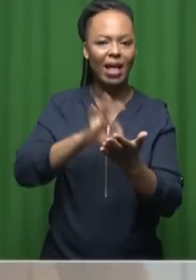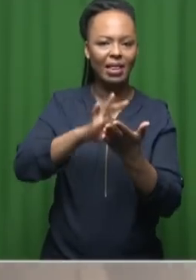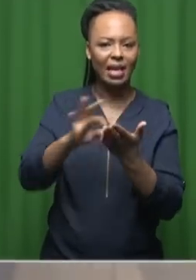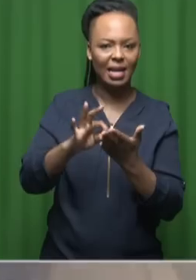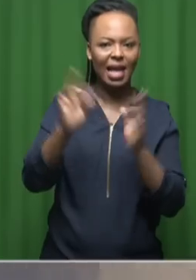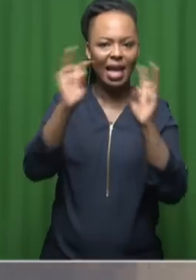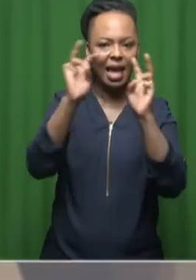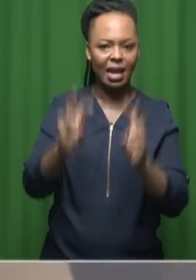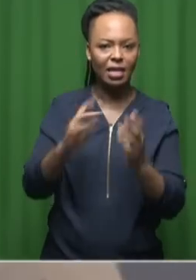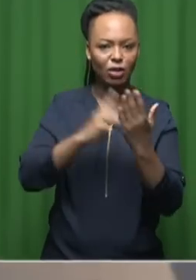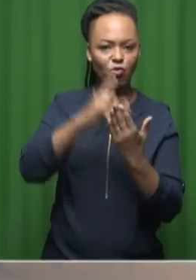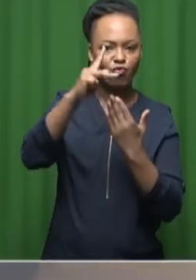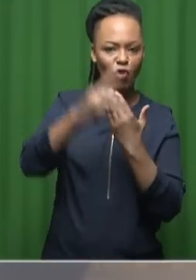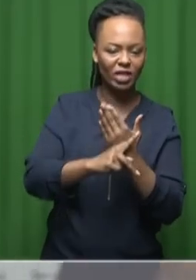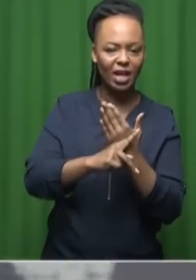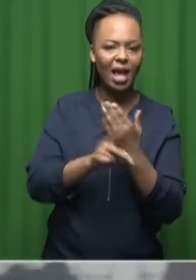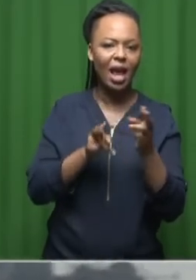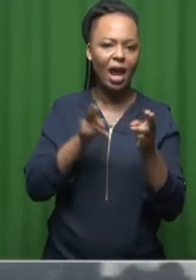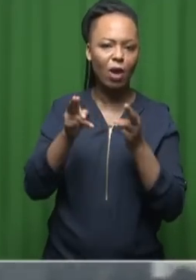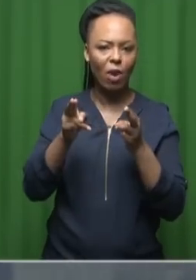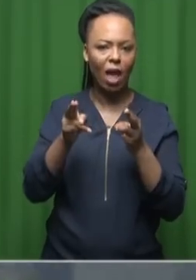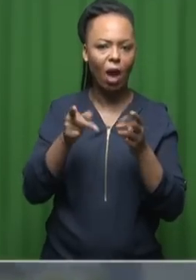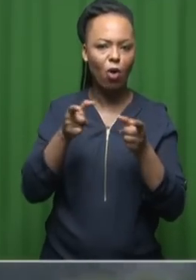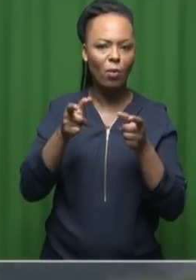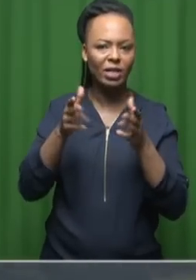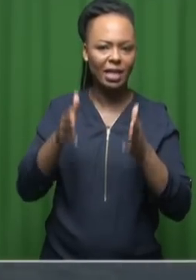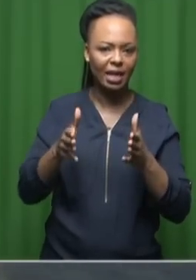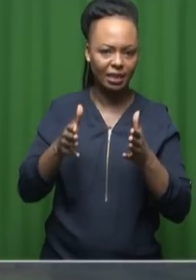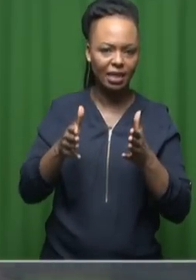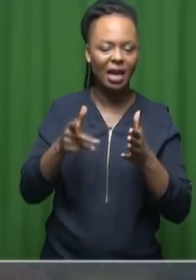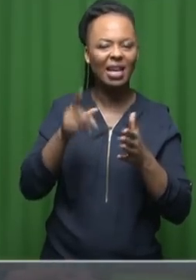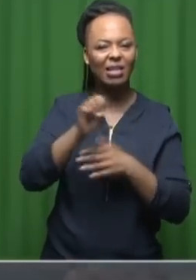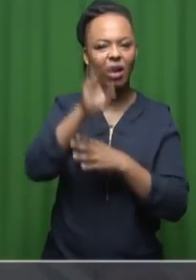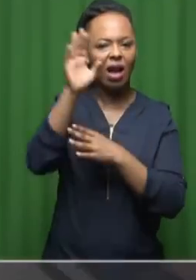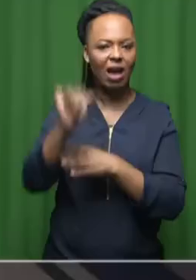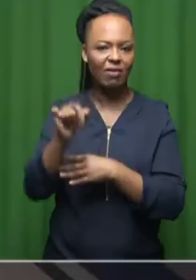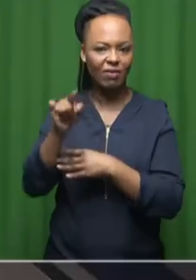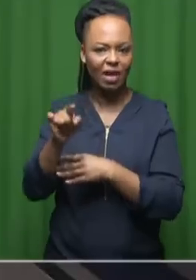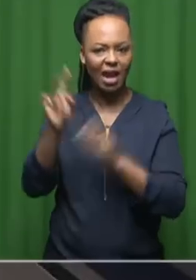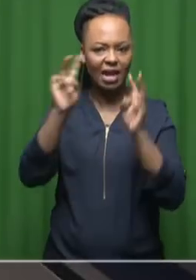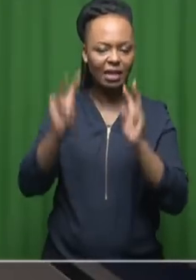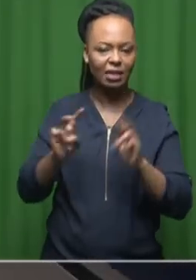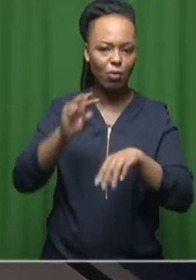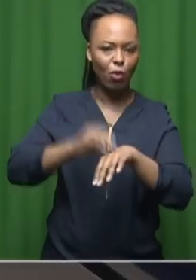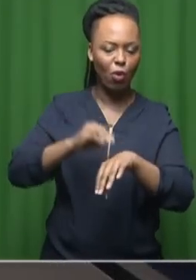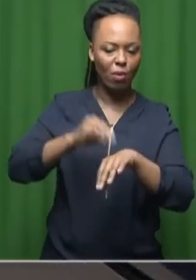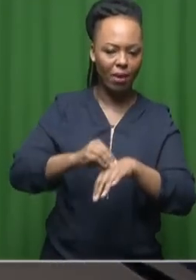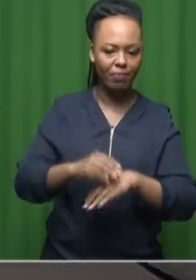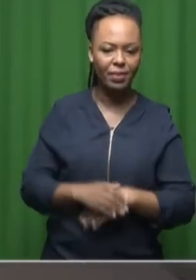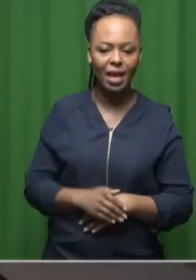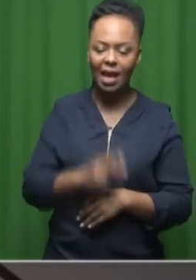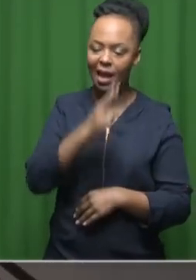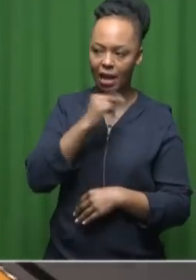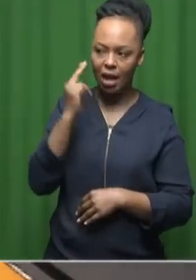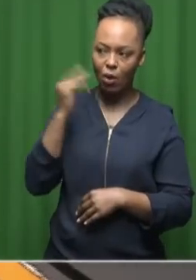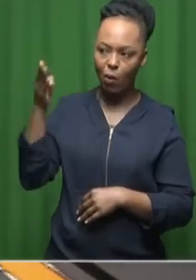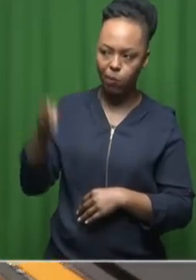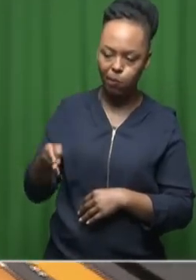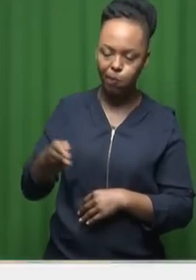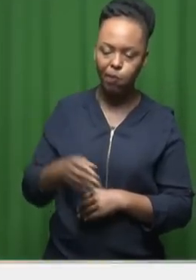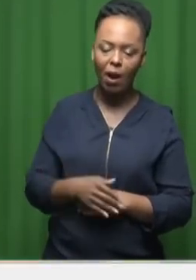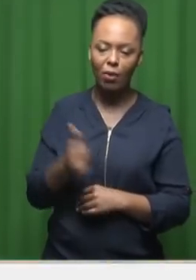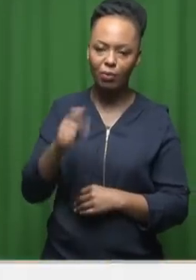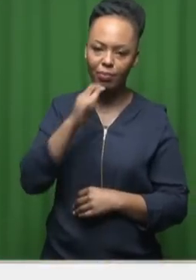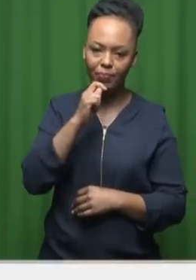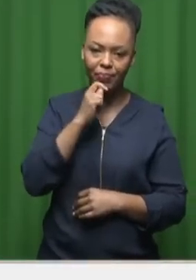regular commentator about South Africa's electricity problems. Clyde, good to have you in studio with us this morning. Pleased to be here, thanks. So, of course,